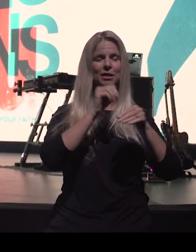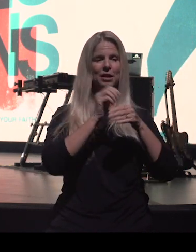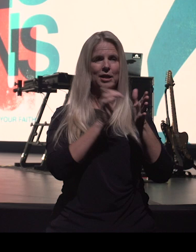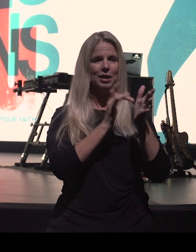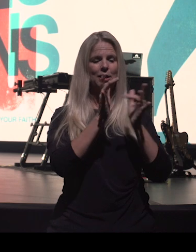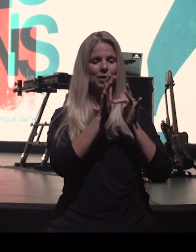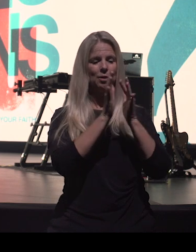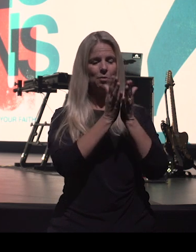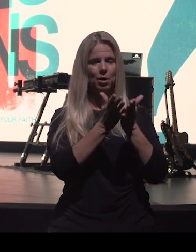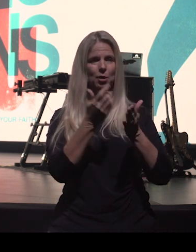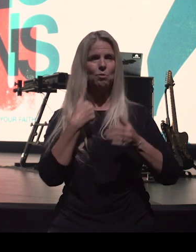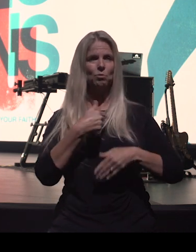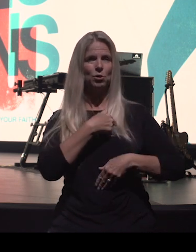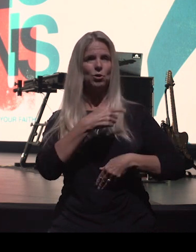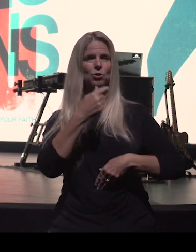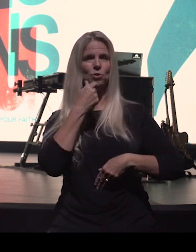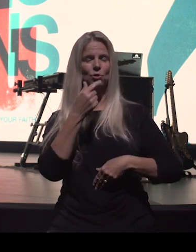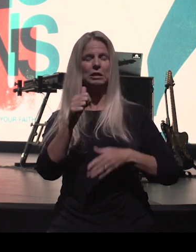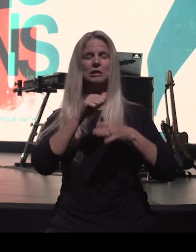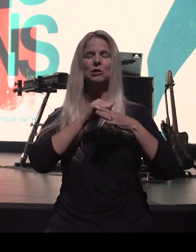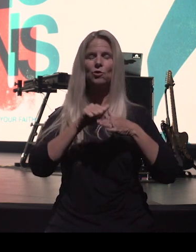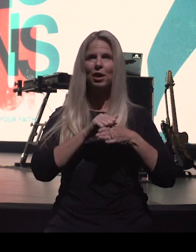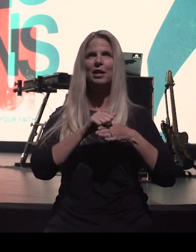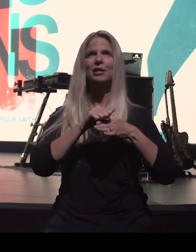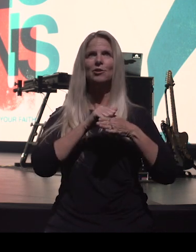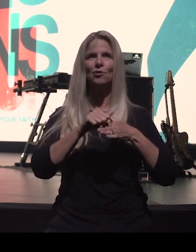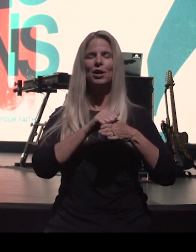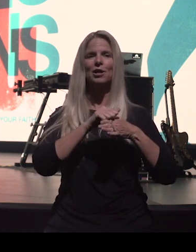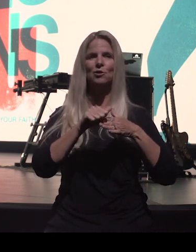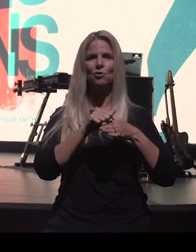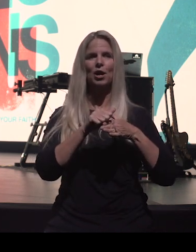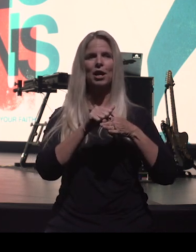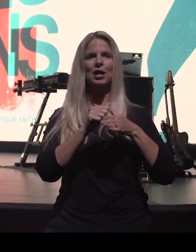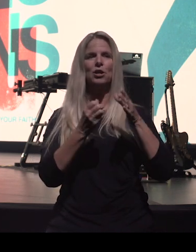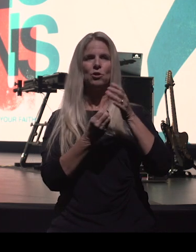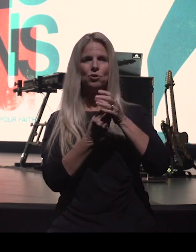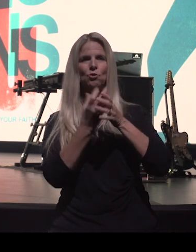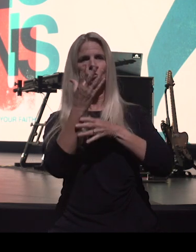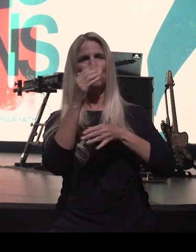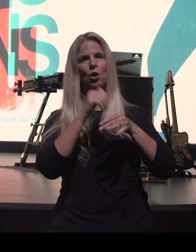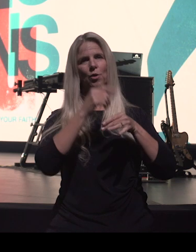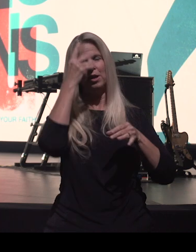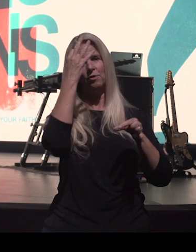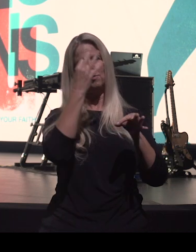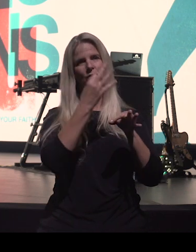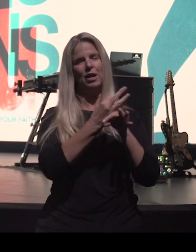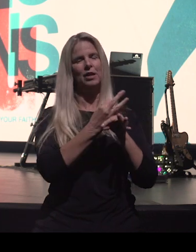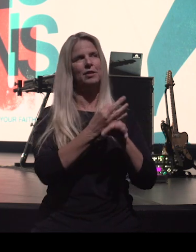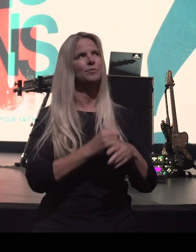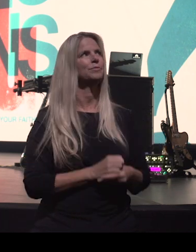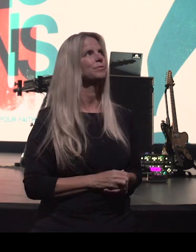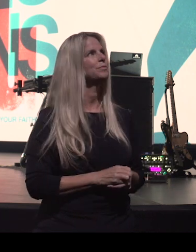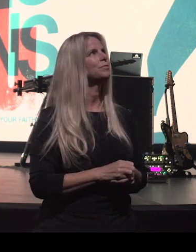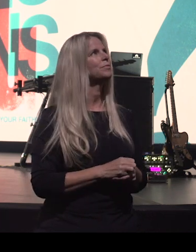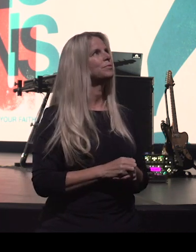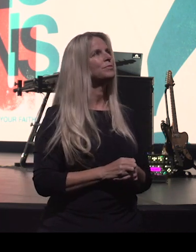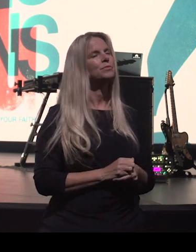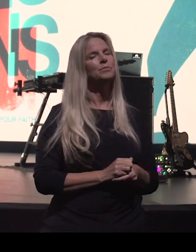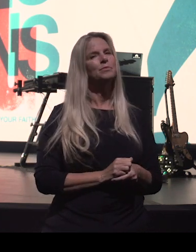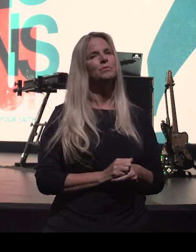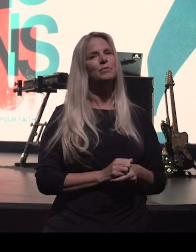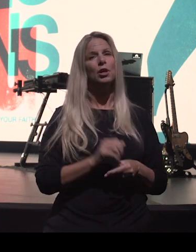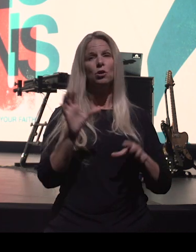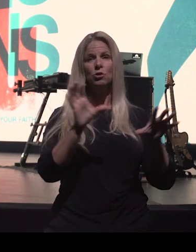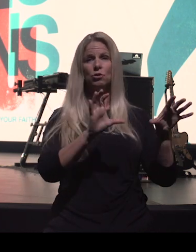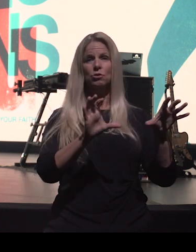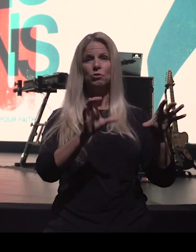to train to grow in our faith. 1 Corinthians chapter 9, verse 24 through 25 says this. It says, do you not